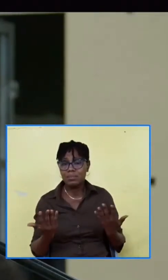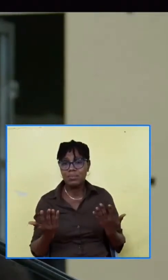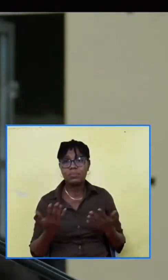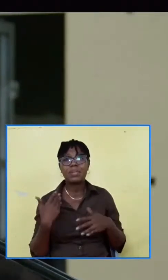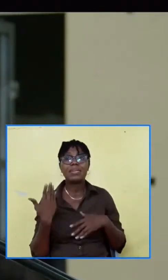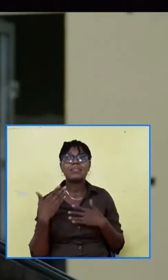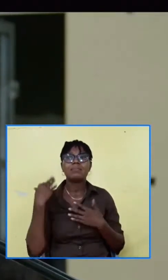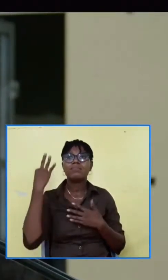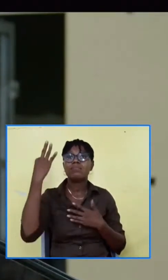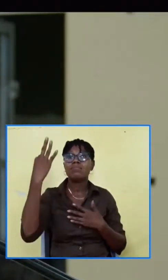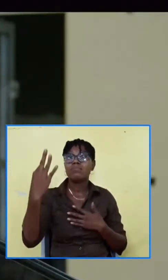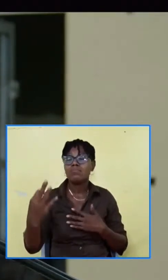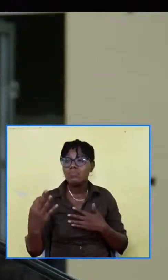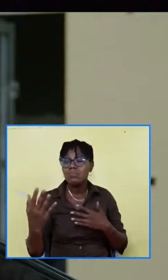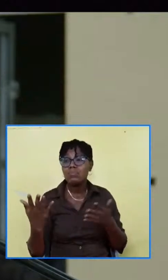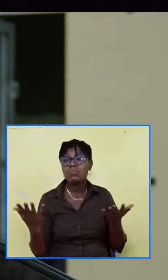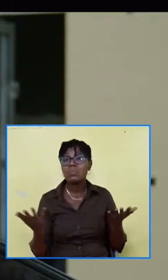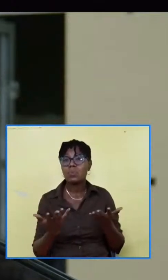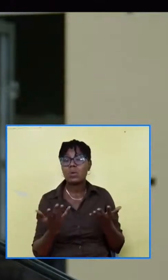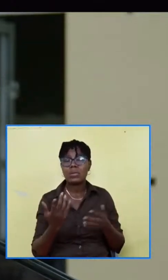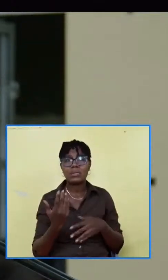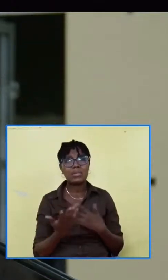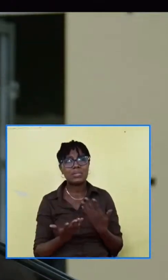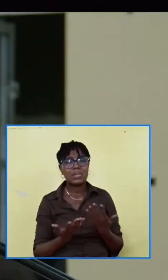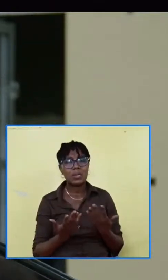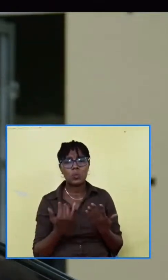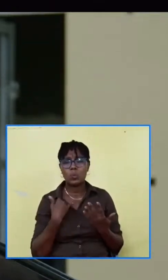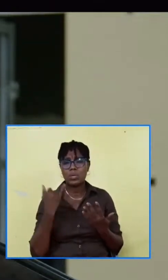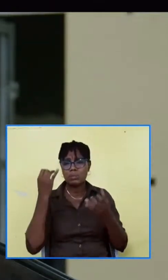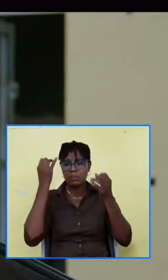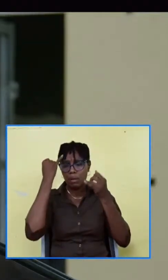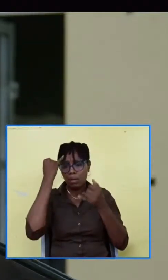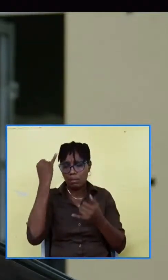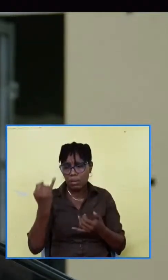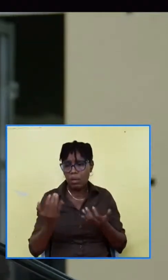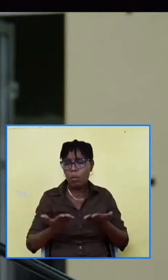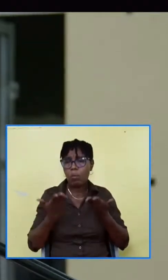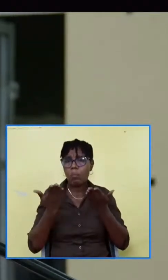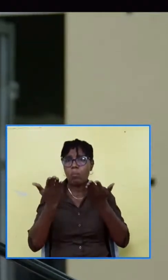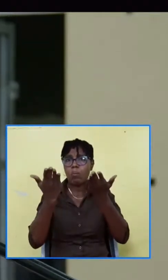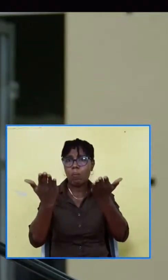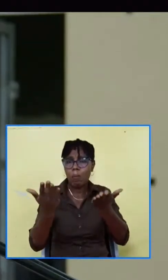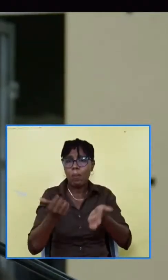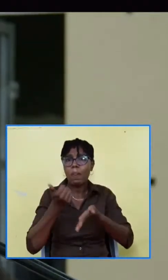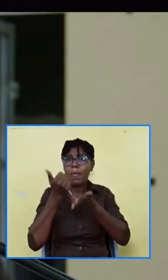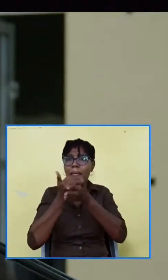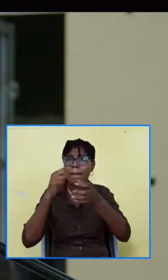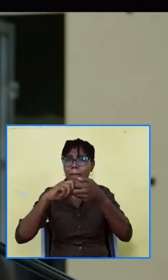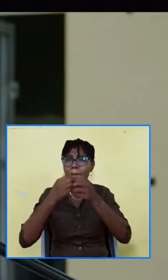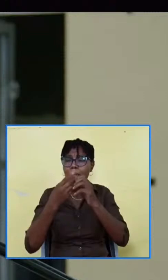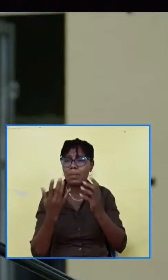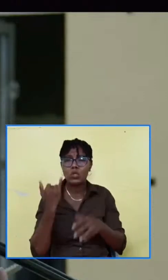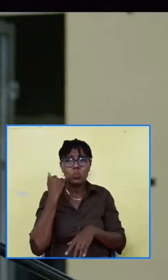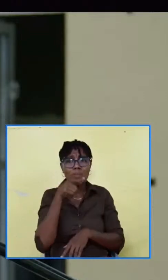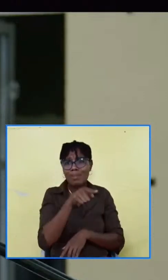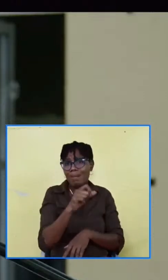forward is that it doesn't make sense any solutions that we come to today if that's not fixed. Because if we can